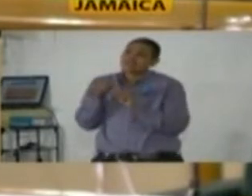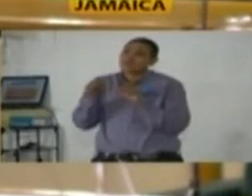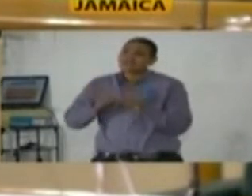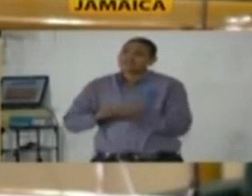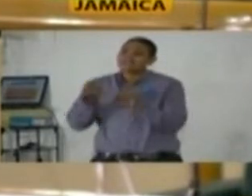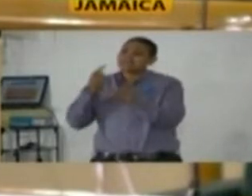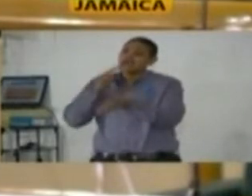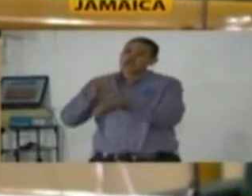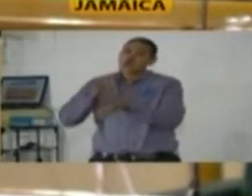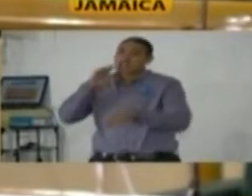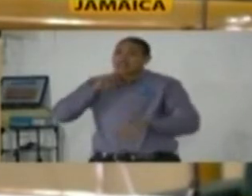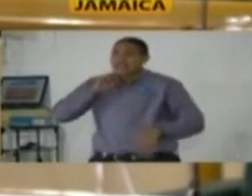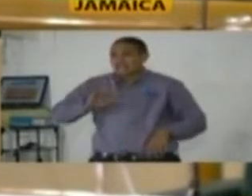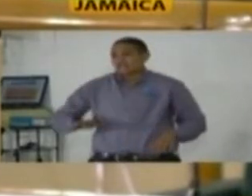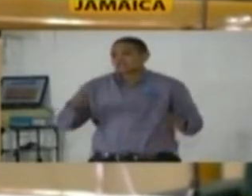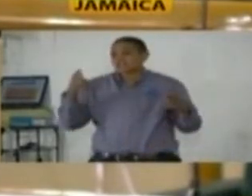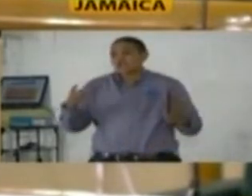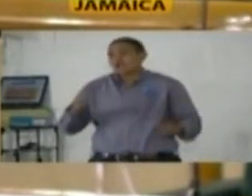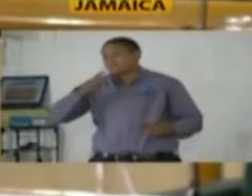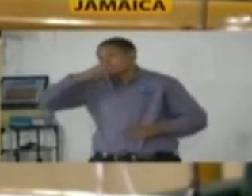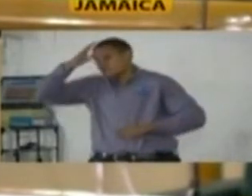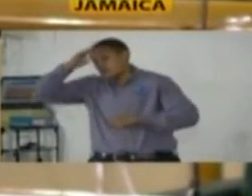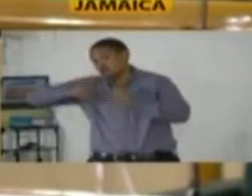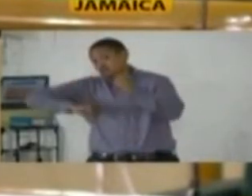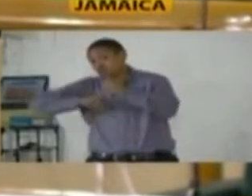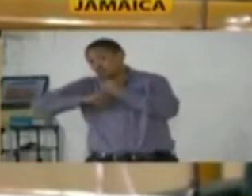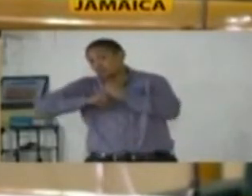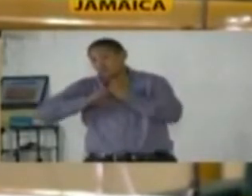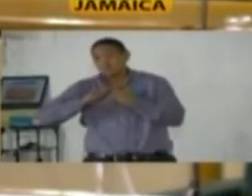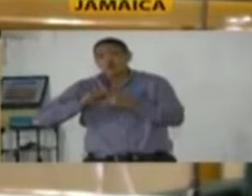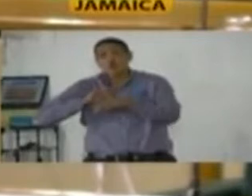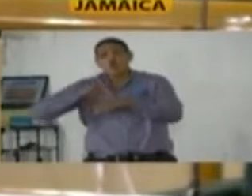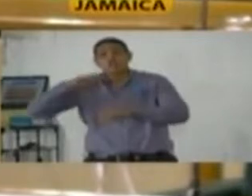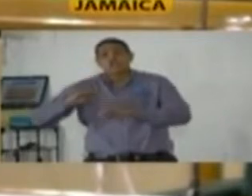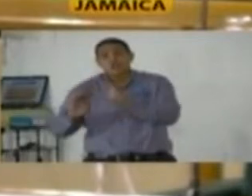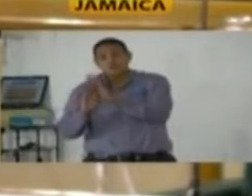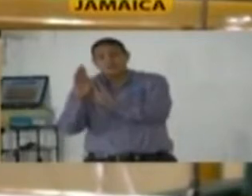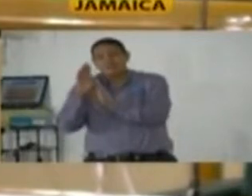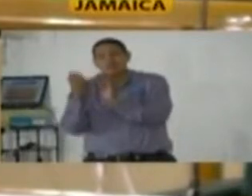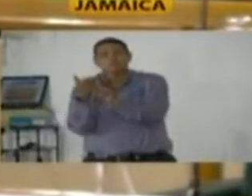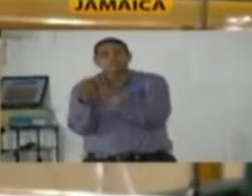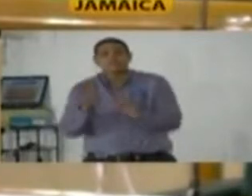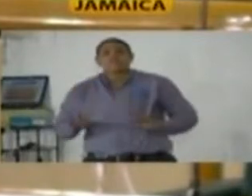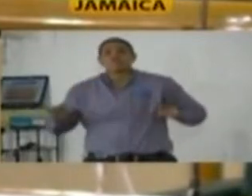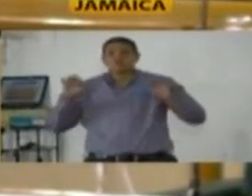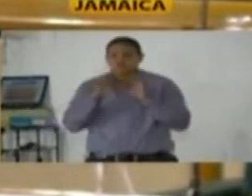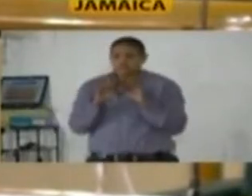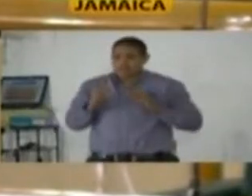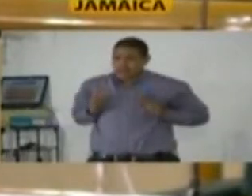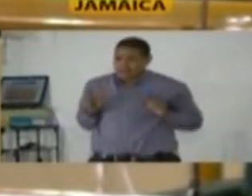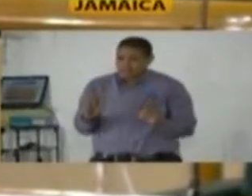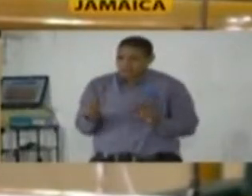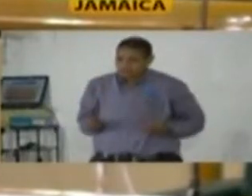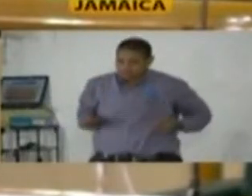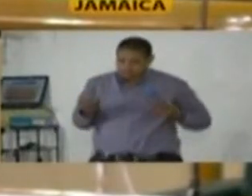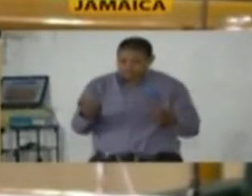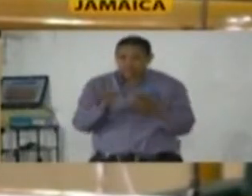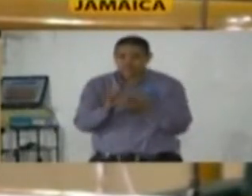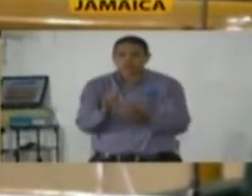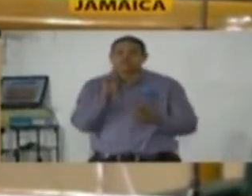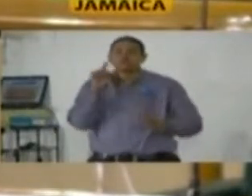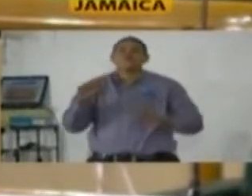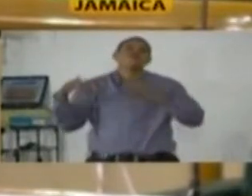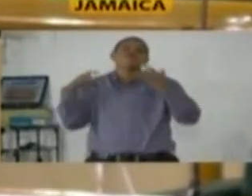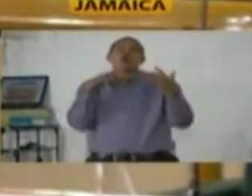an early age. Parenting support and early childhood development are critical investments in violence